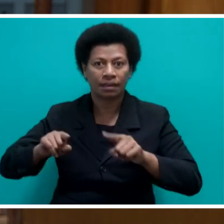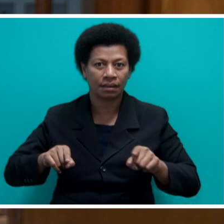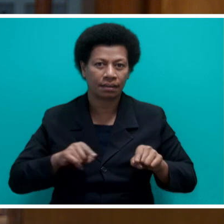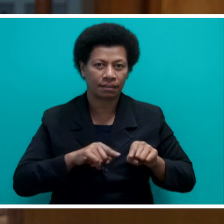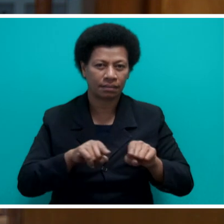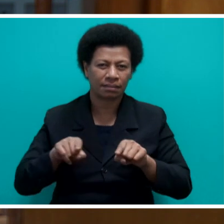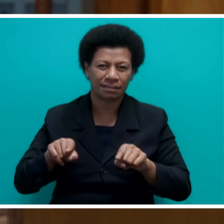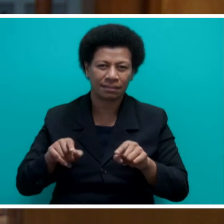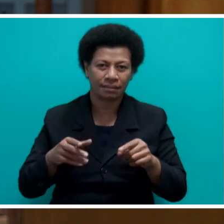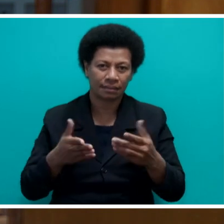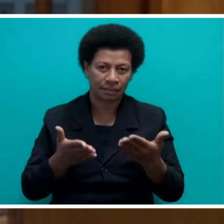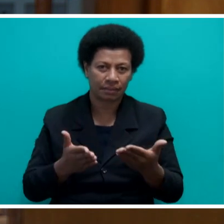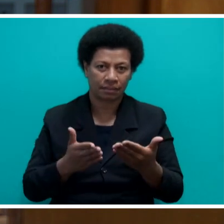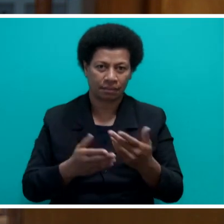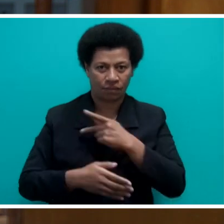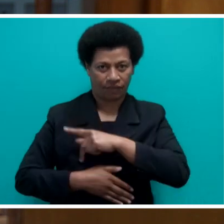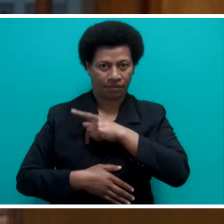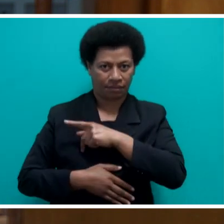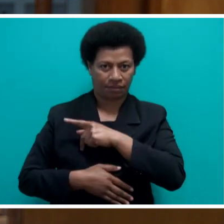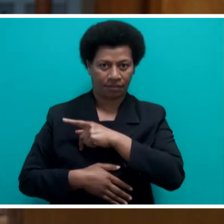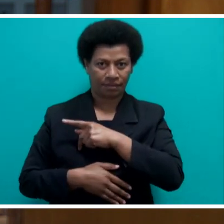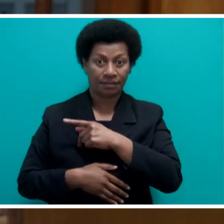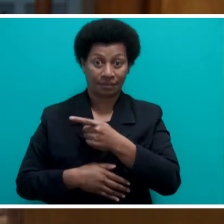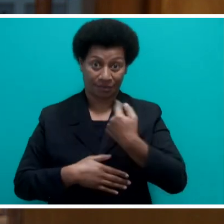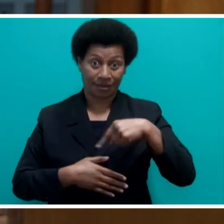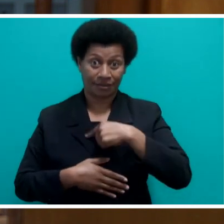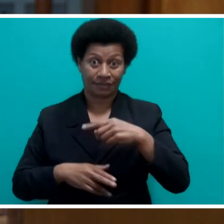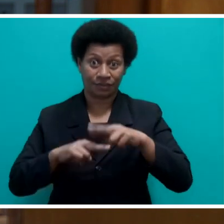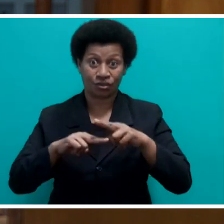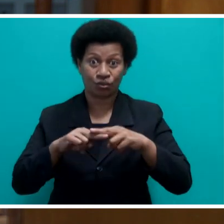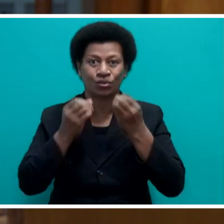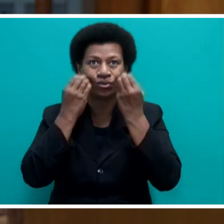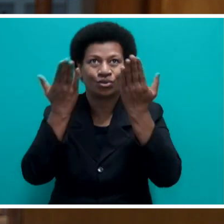disciplines. Honorable Speaker, sir, we will be presenting Fiji to the world